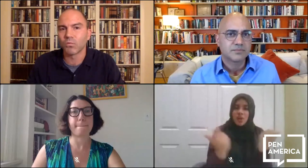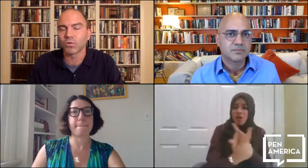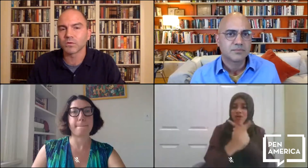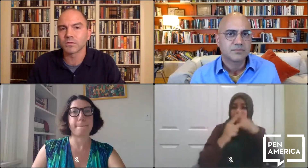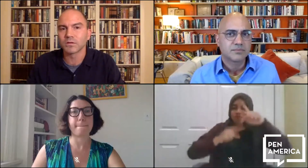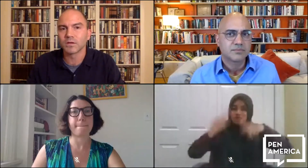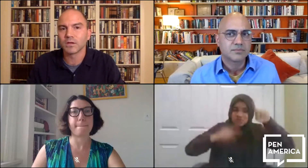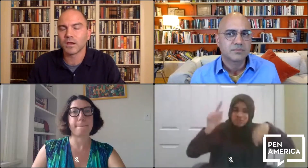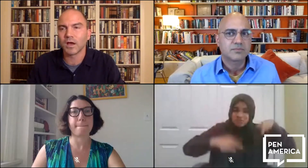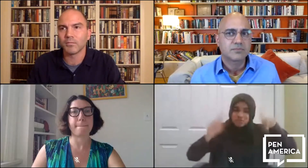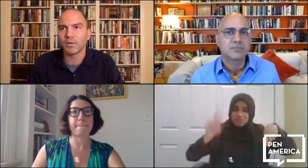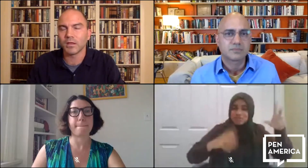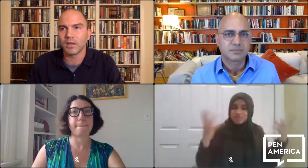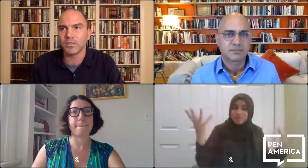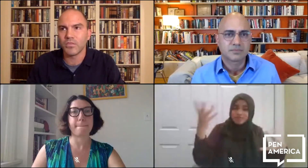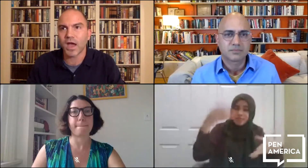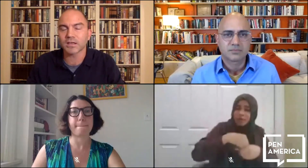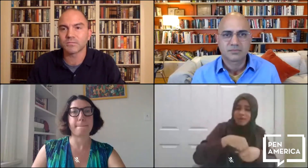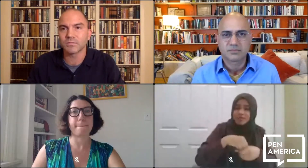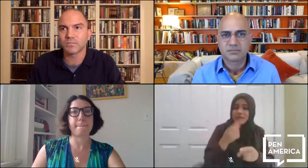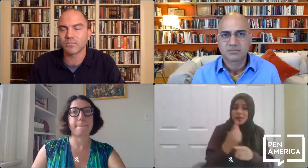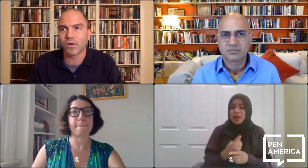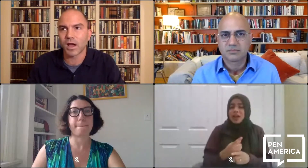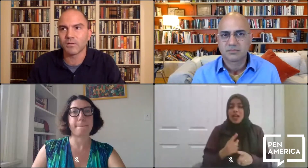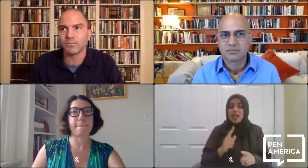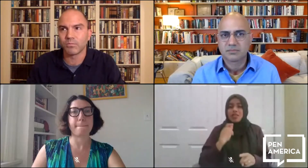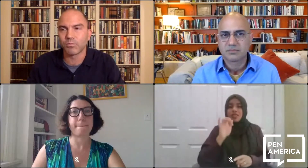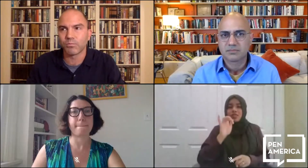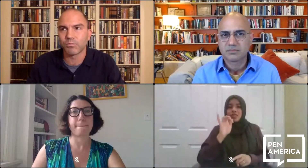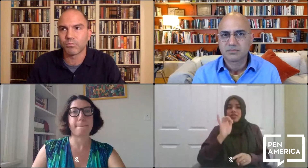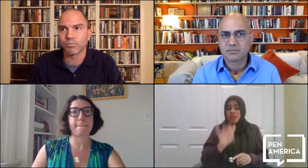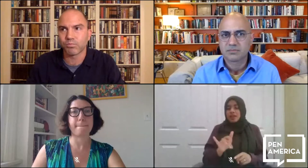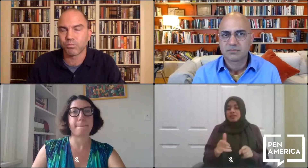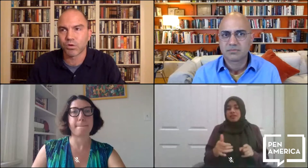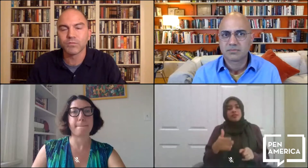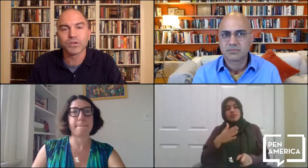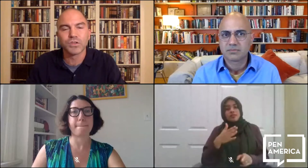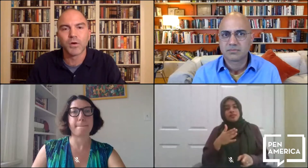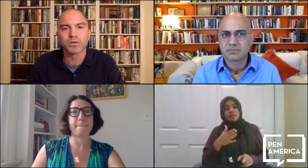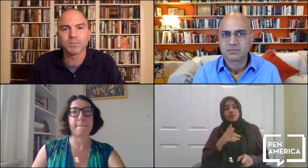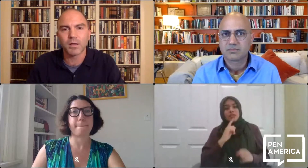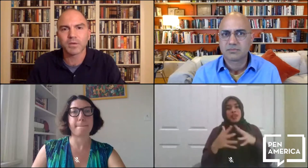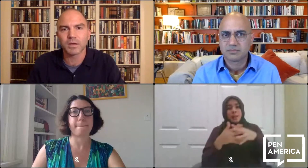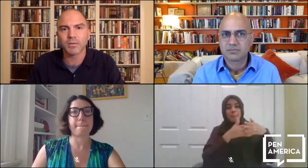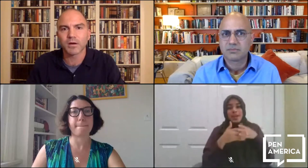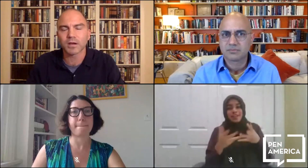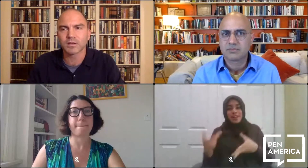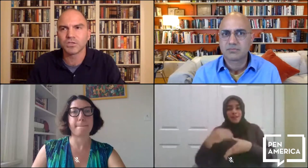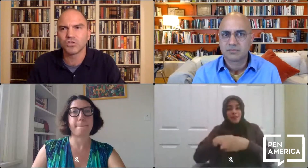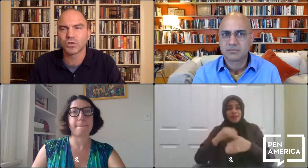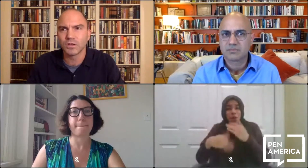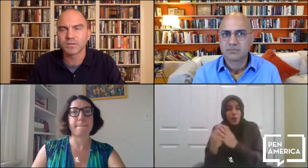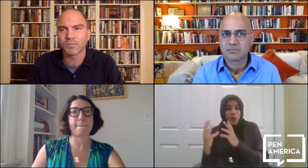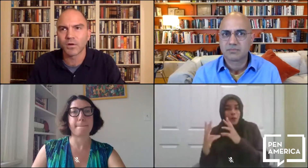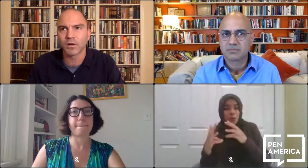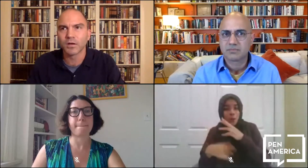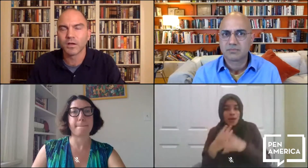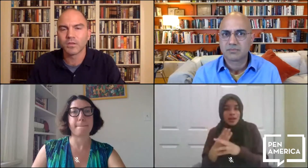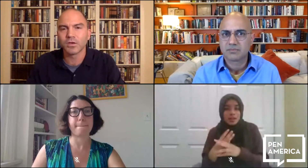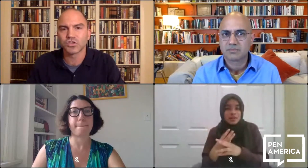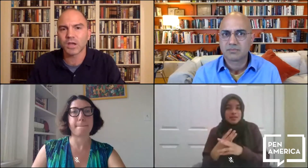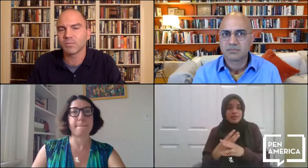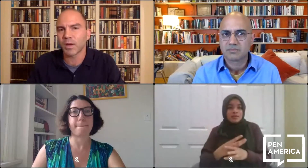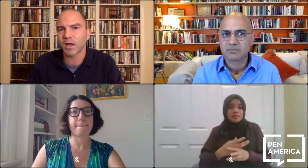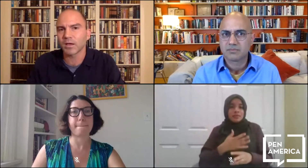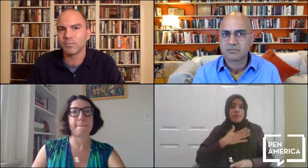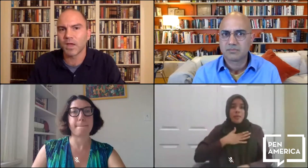encompasses the world. And that is what I privilege the most about being American, is that you could live somewhere that